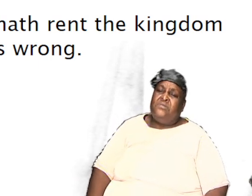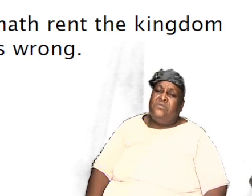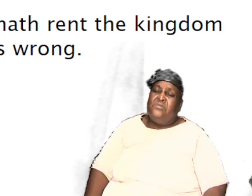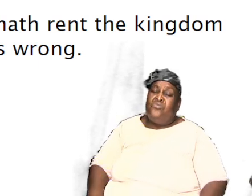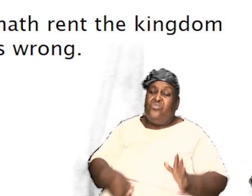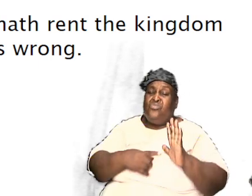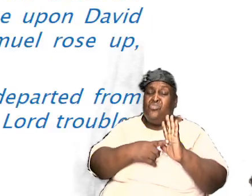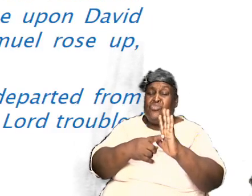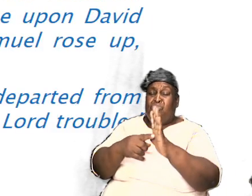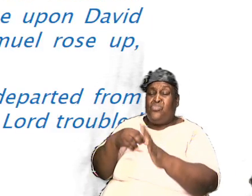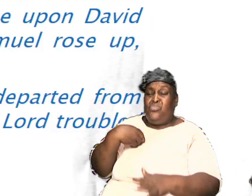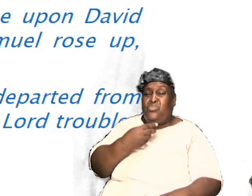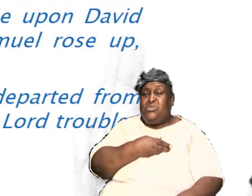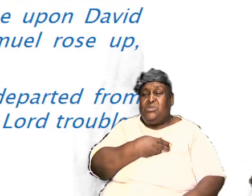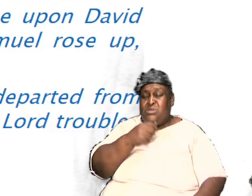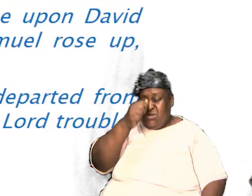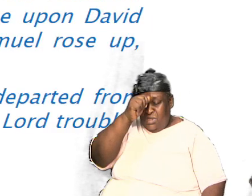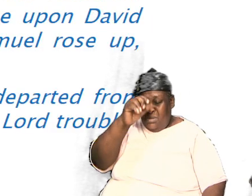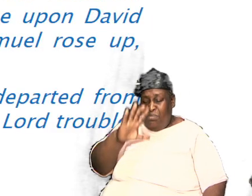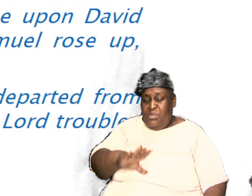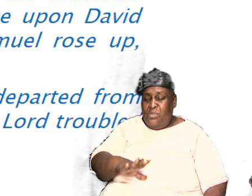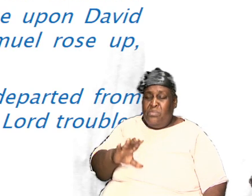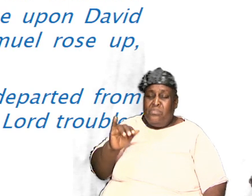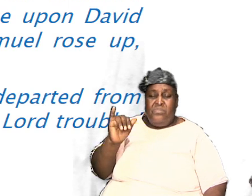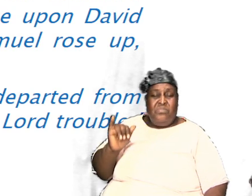before us, that the man killed